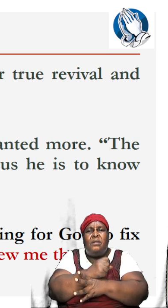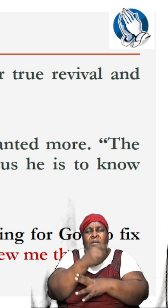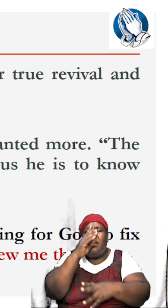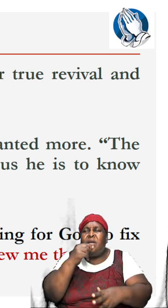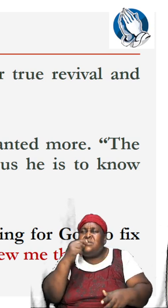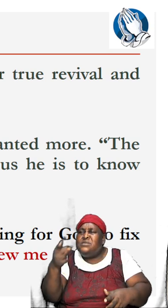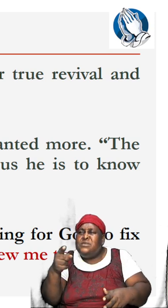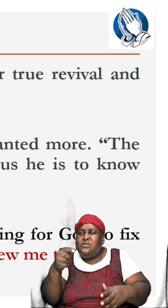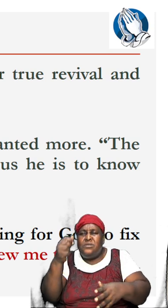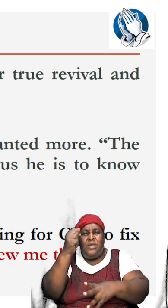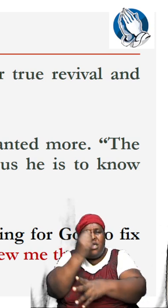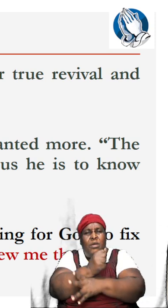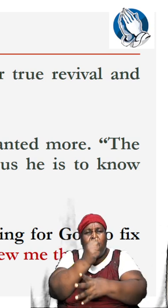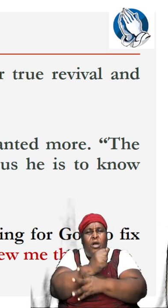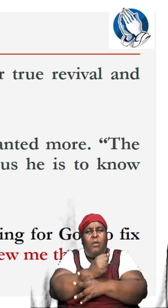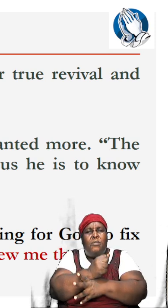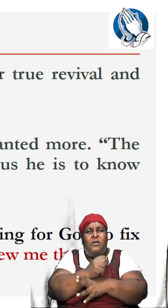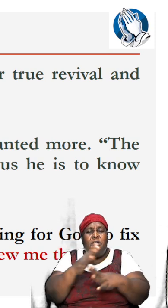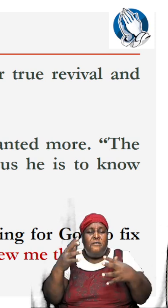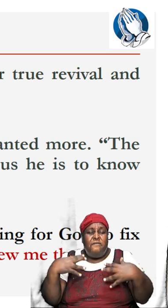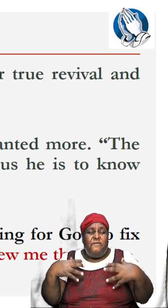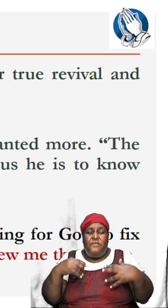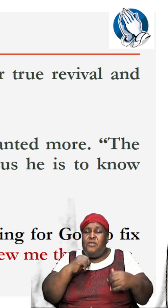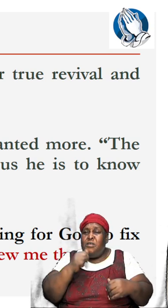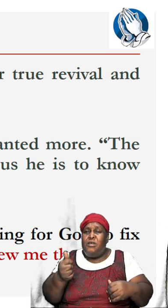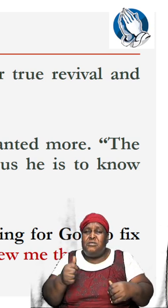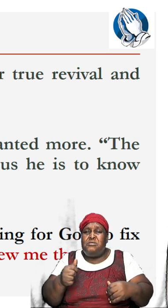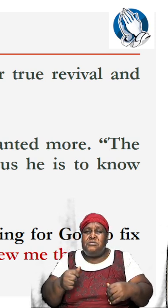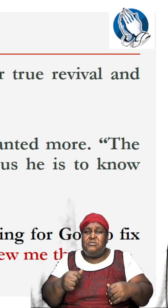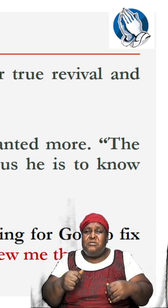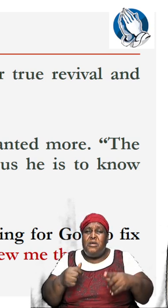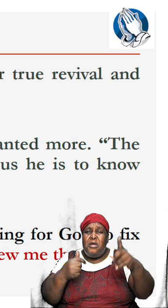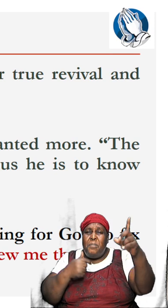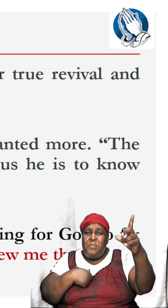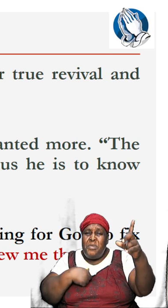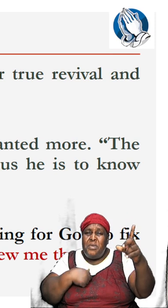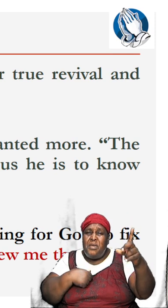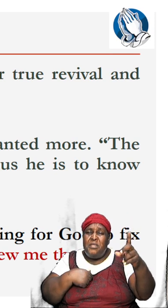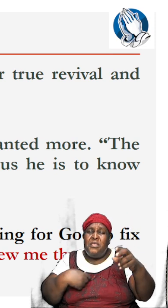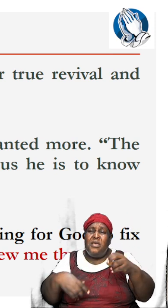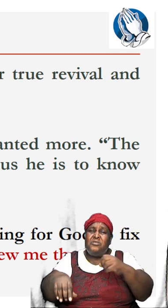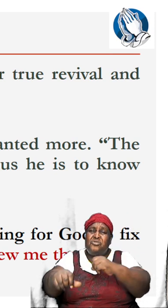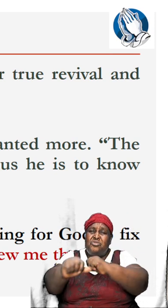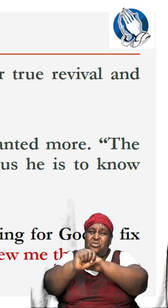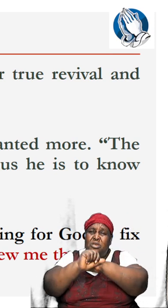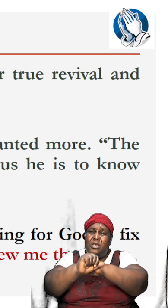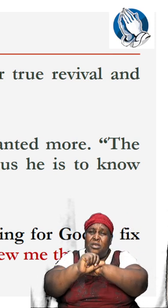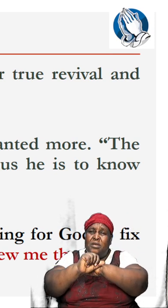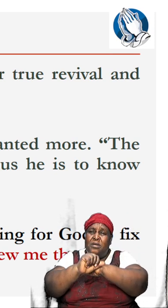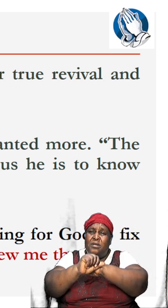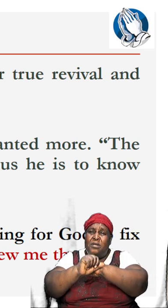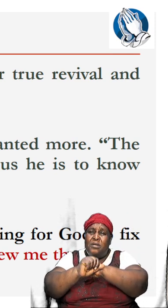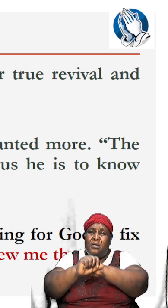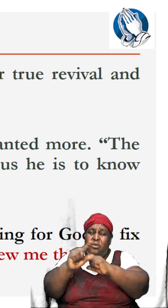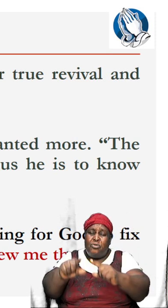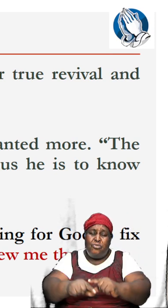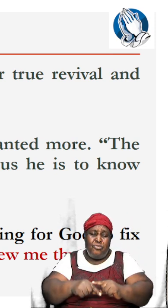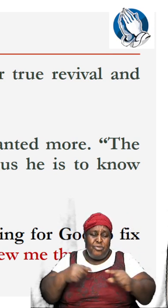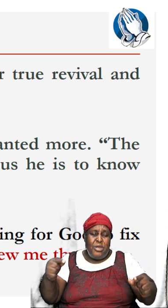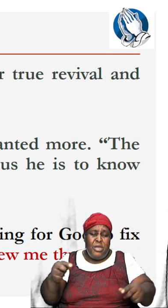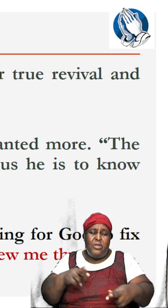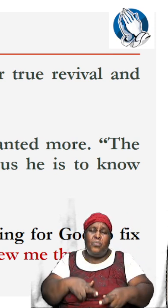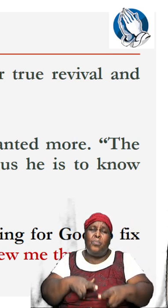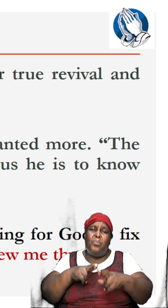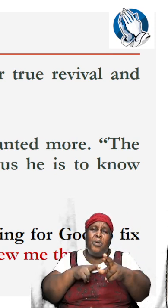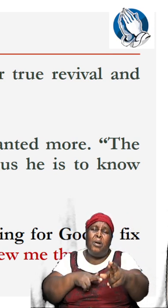Abraham. He says, I am thy shield and thy exceeding great